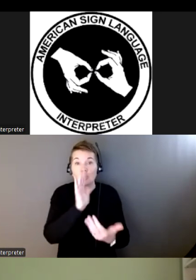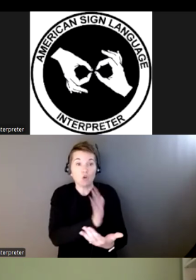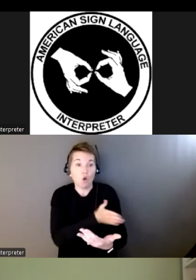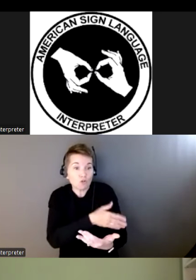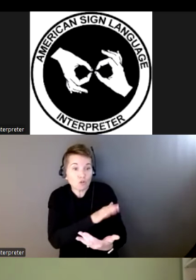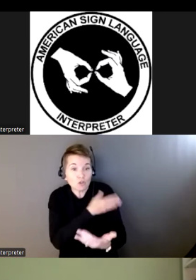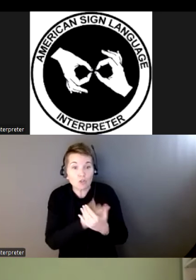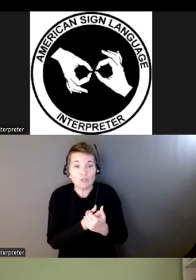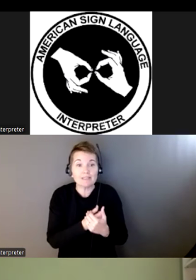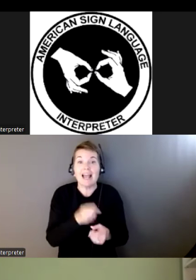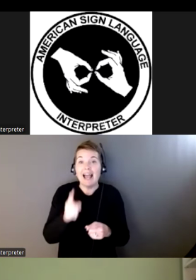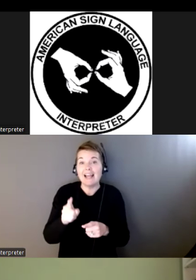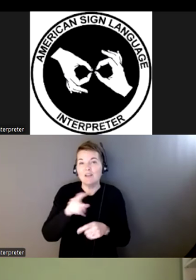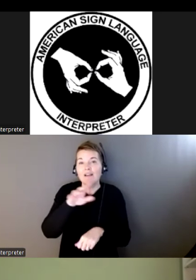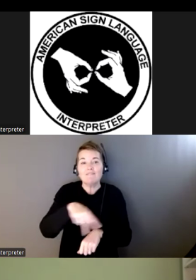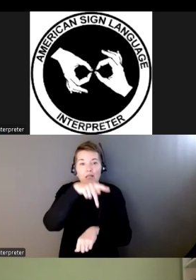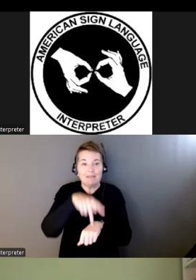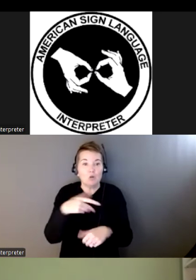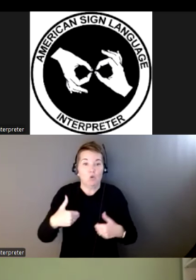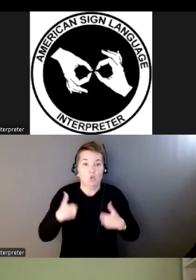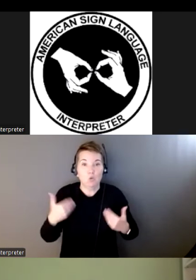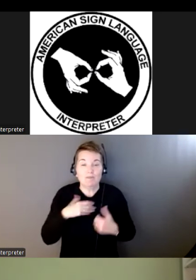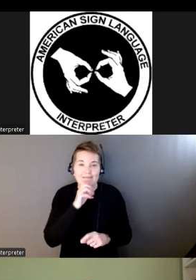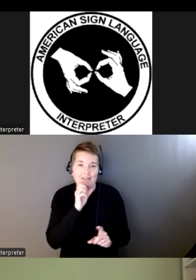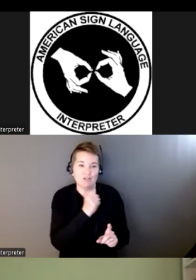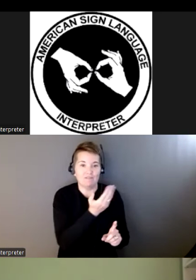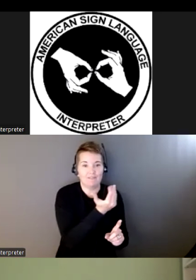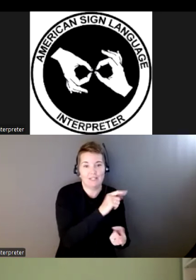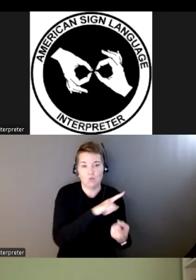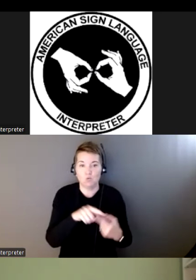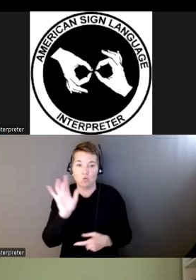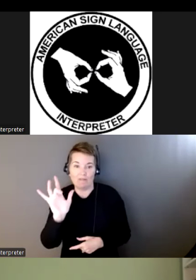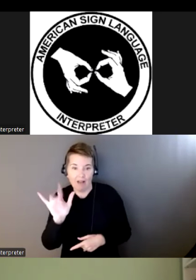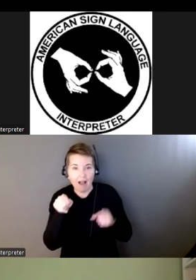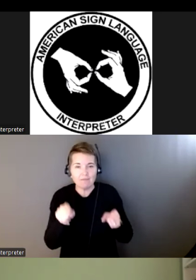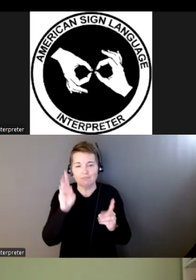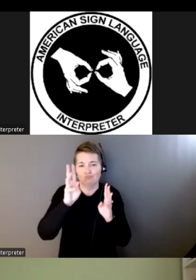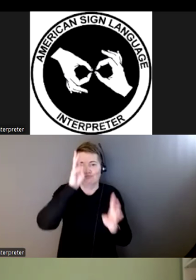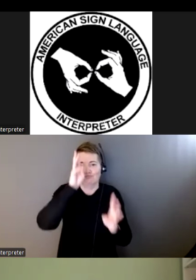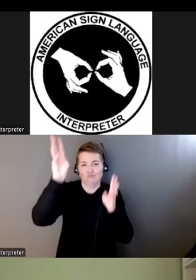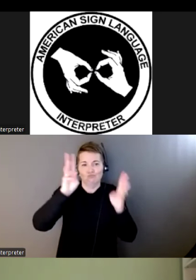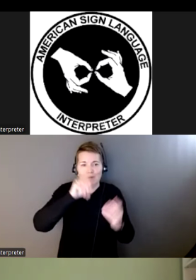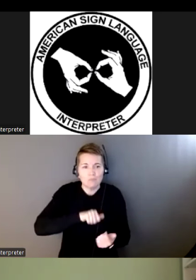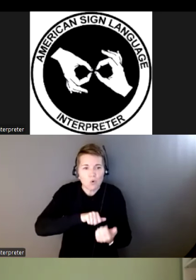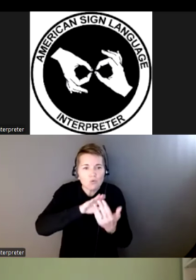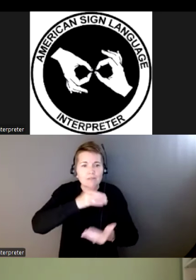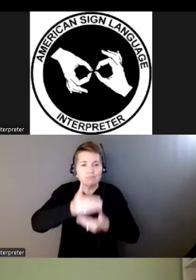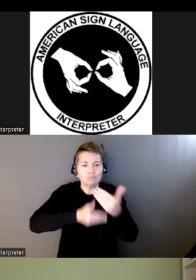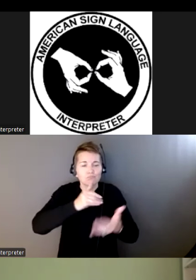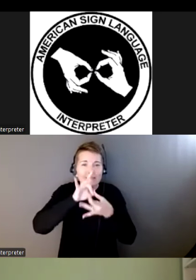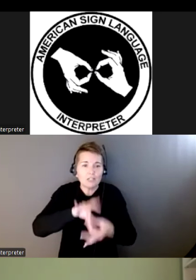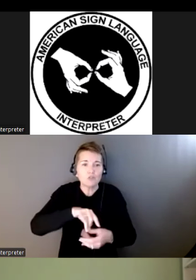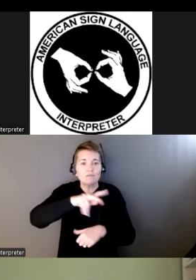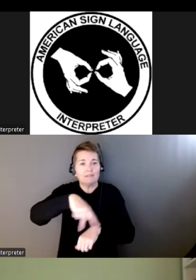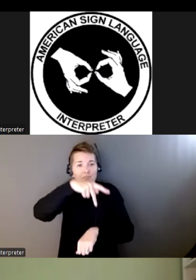Filipino youth aged 15 to 25 to develop creative ways of storytelling by learning about Philippines history, society,